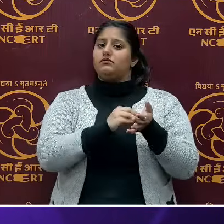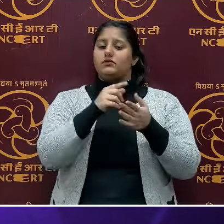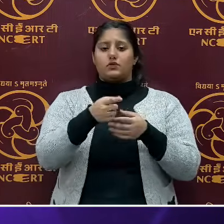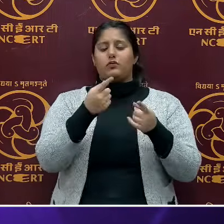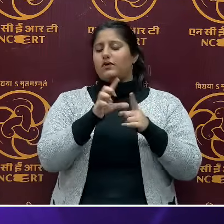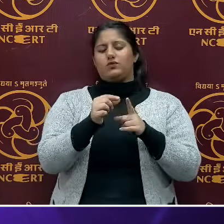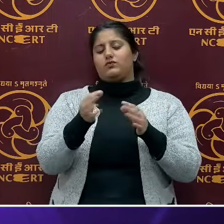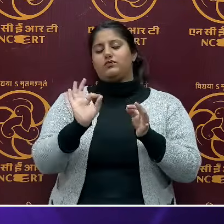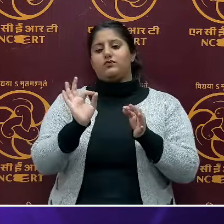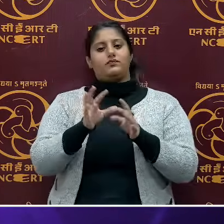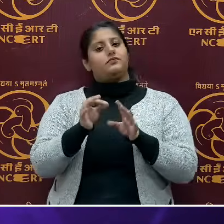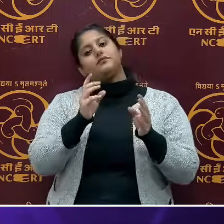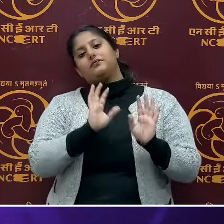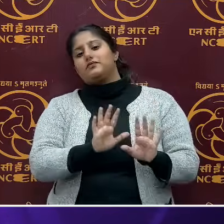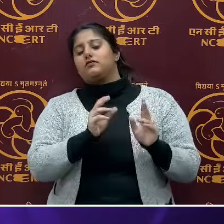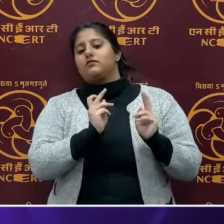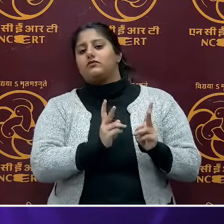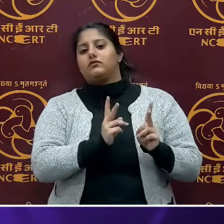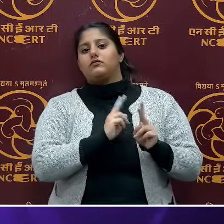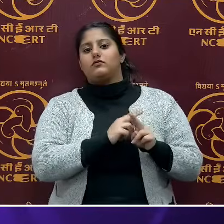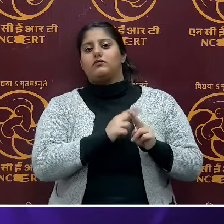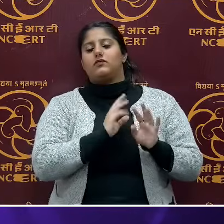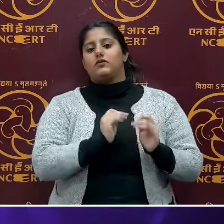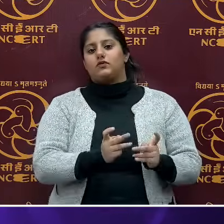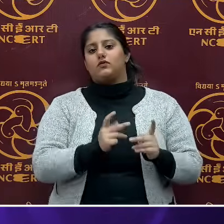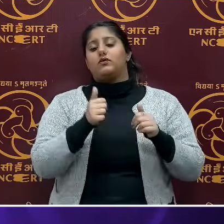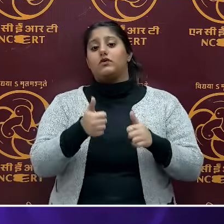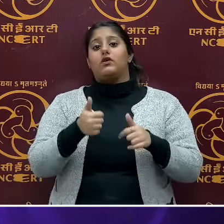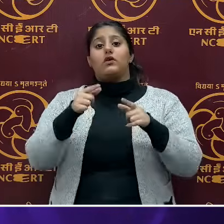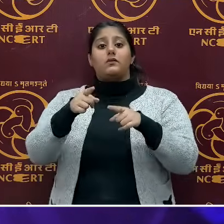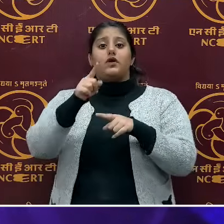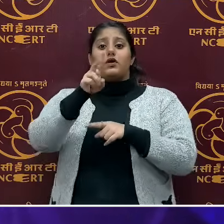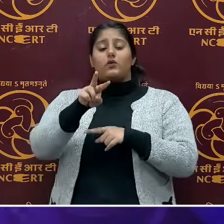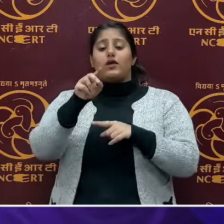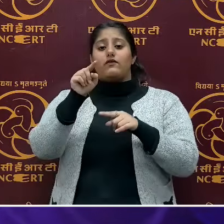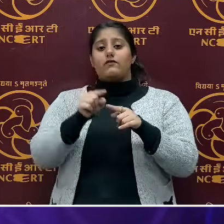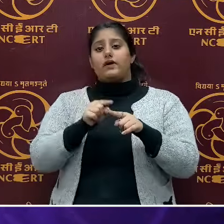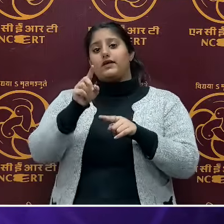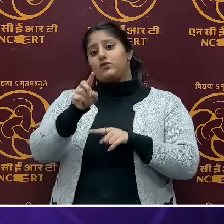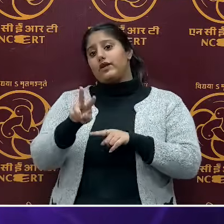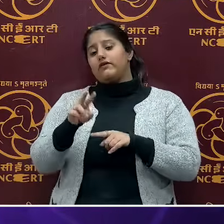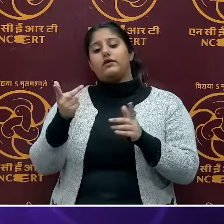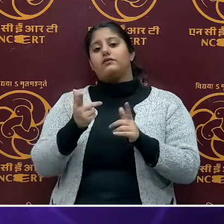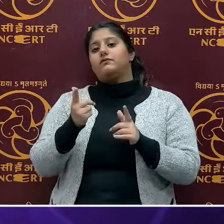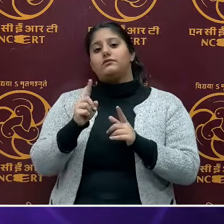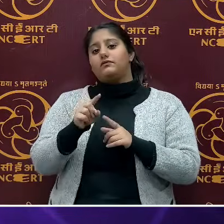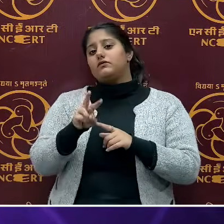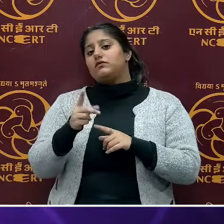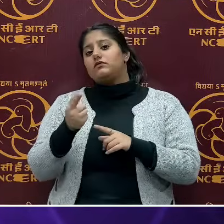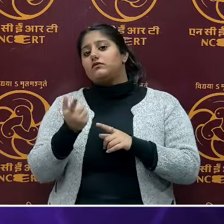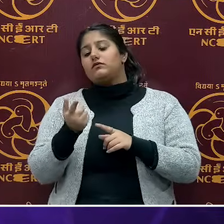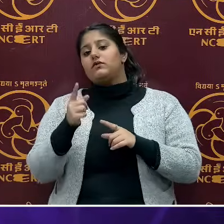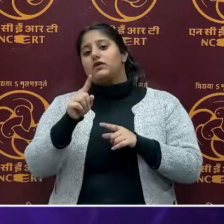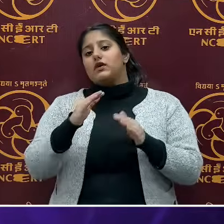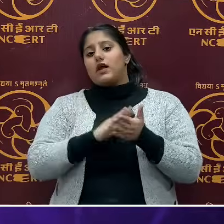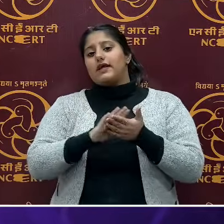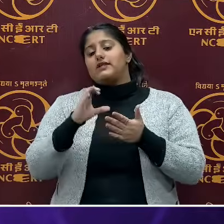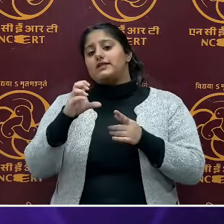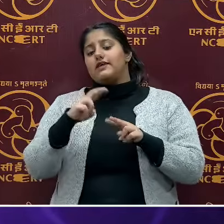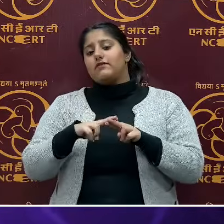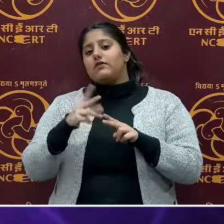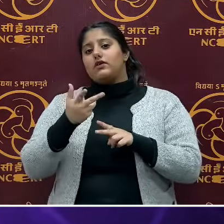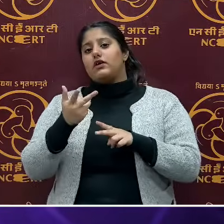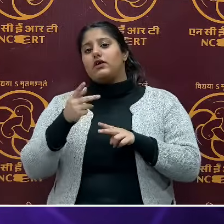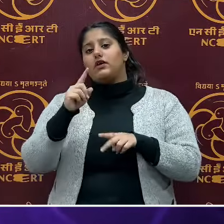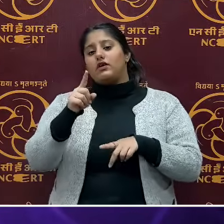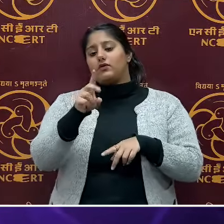do anything with this. Yeah. Fine. Now what about 12 is to 21? What is the highest common factor of 12